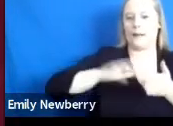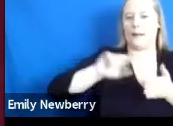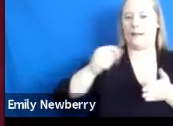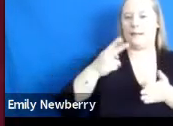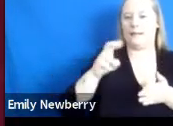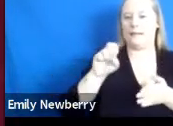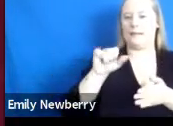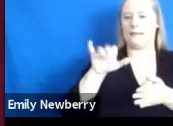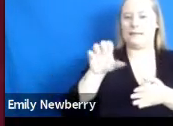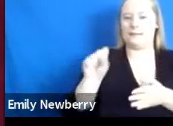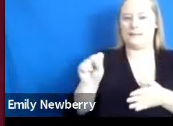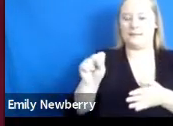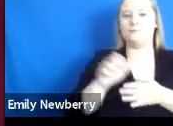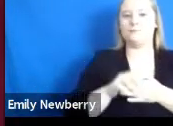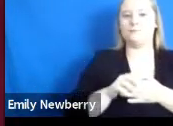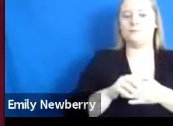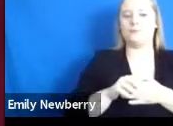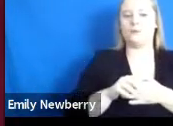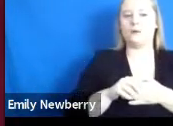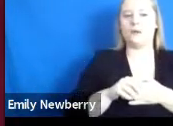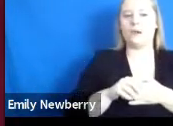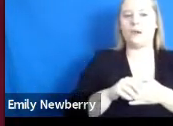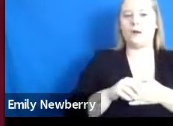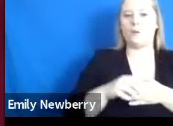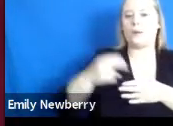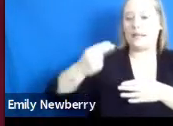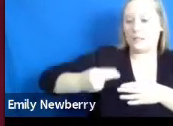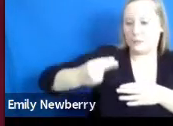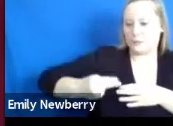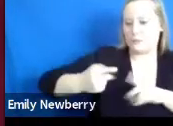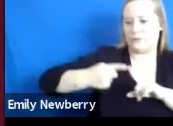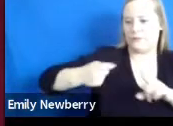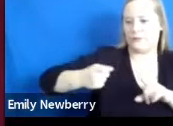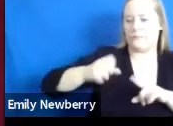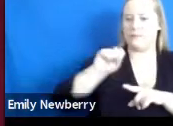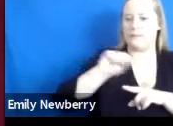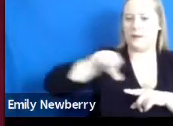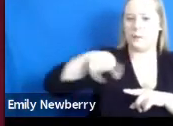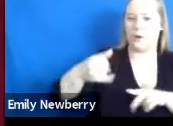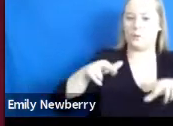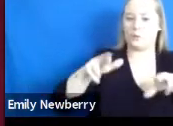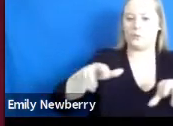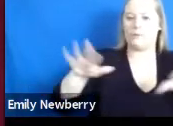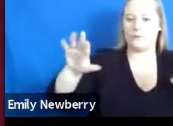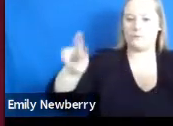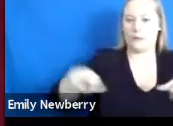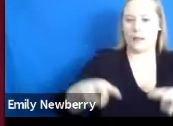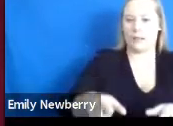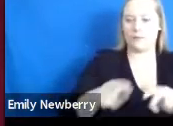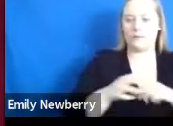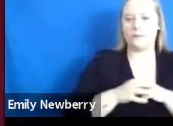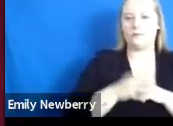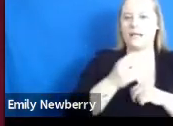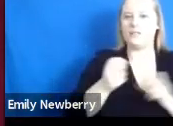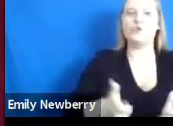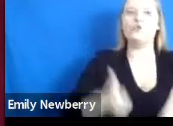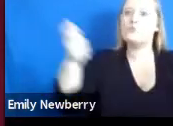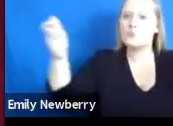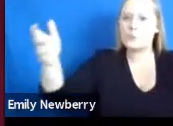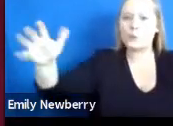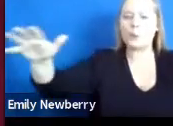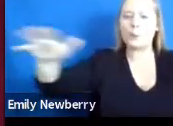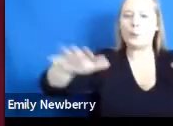my thesis on the history of the San Juan River Valley. And the river valley is huge. It includes the